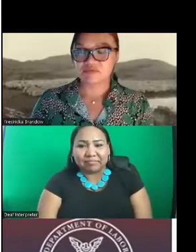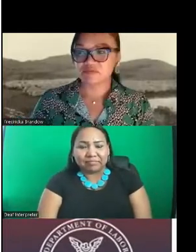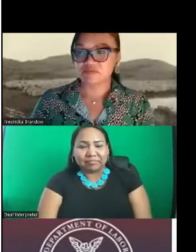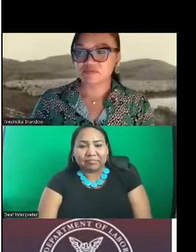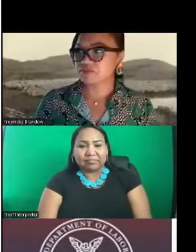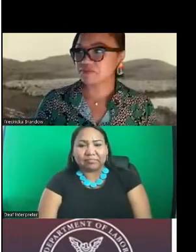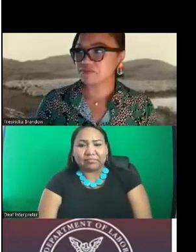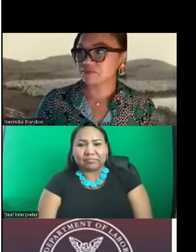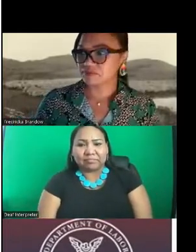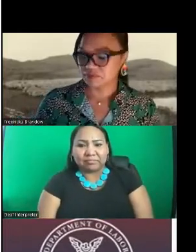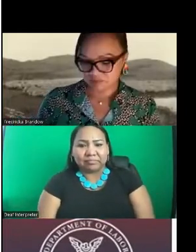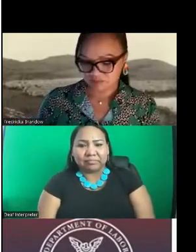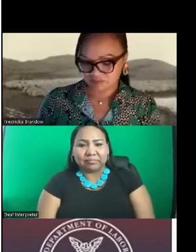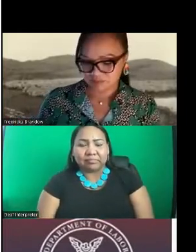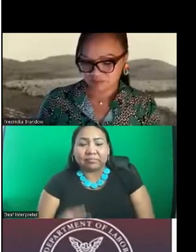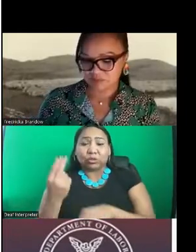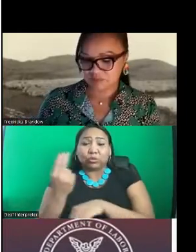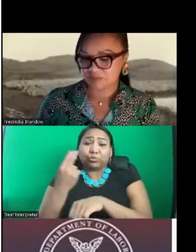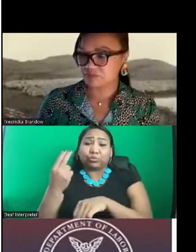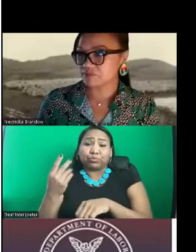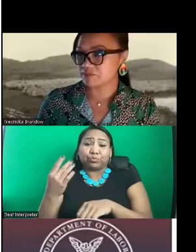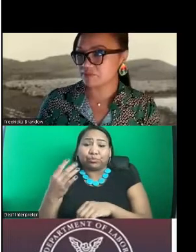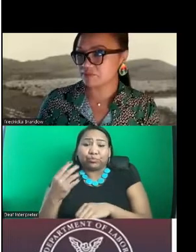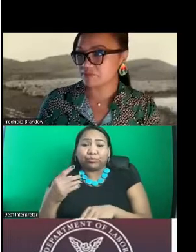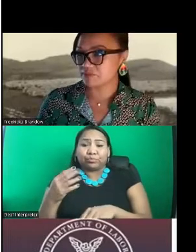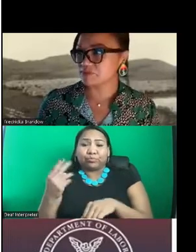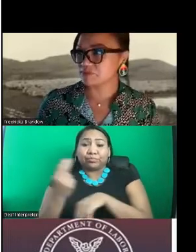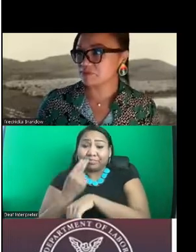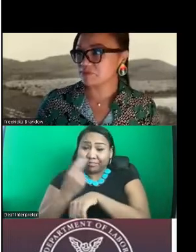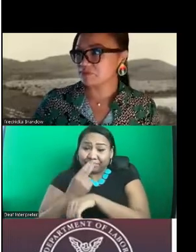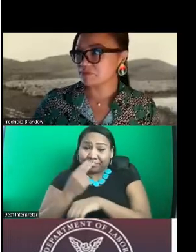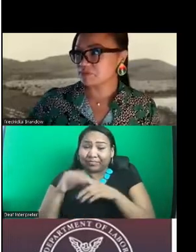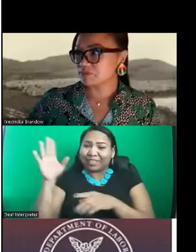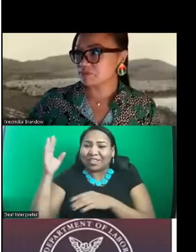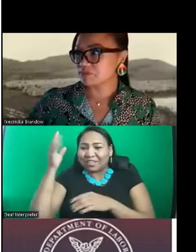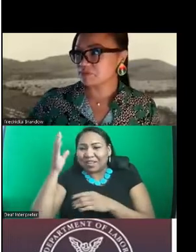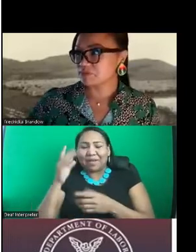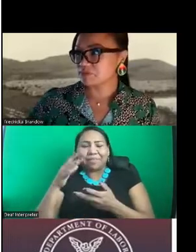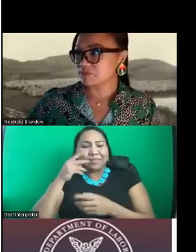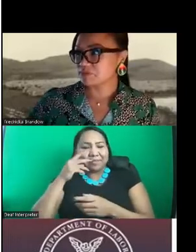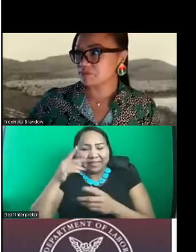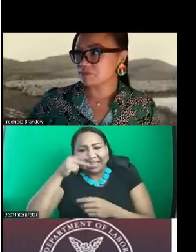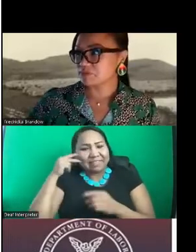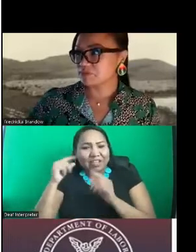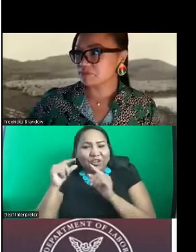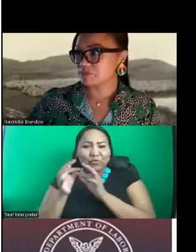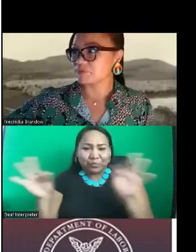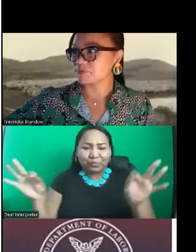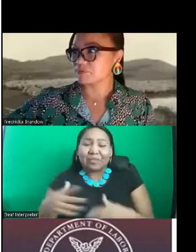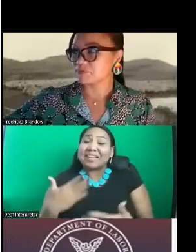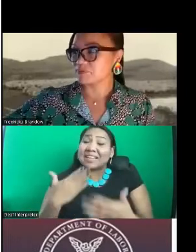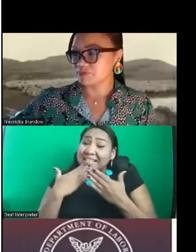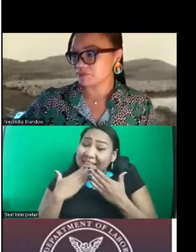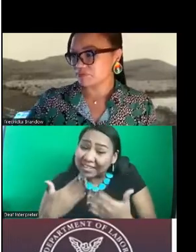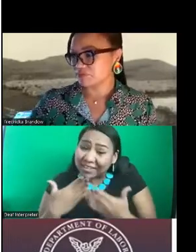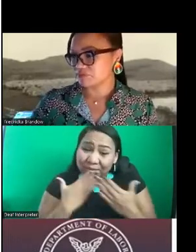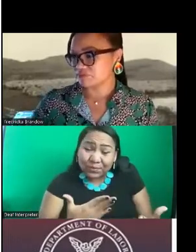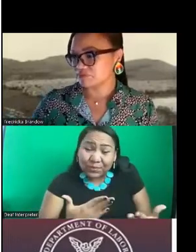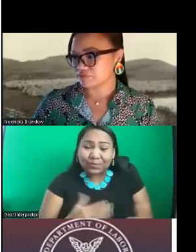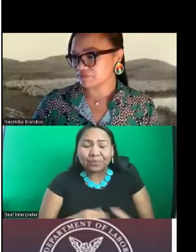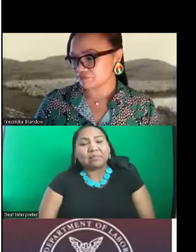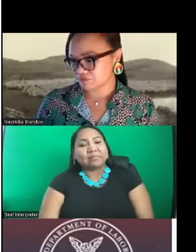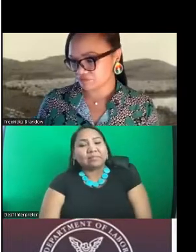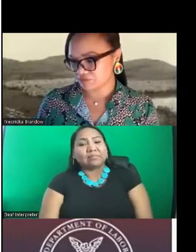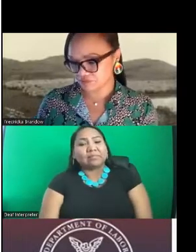on the West Coast to everyone, and good afternoon. And thank you. On behalf of the Department of Labor, Acting